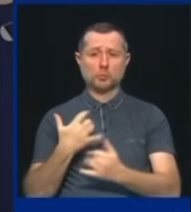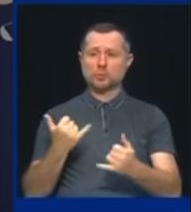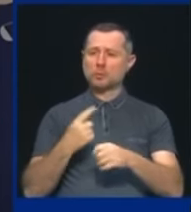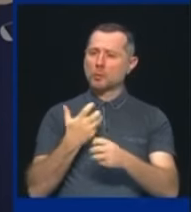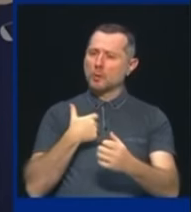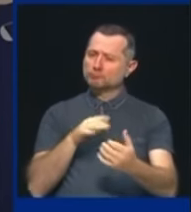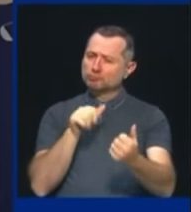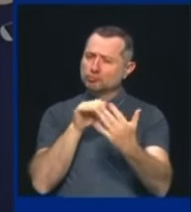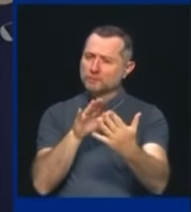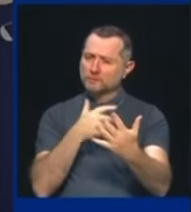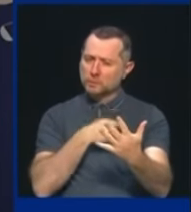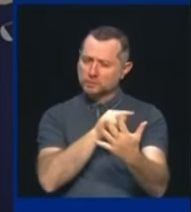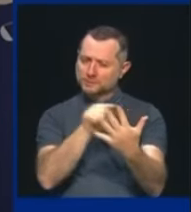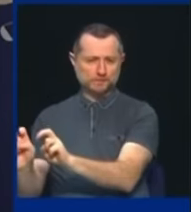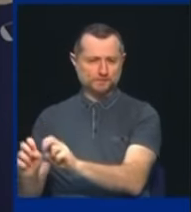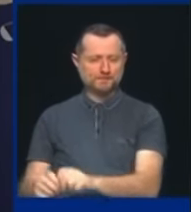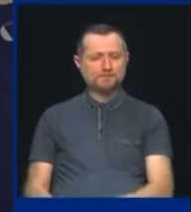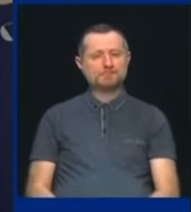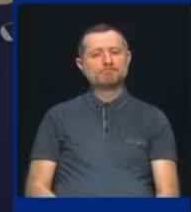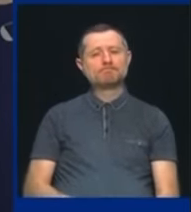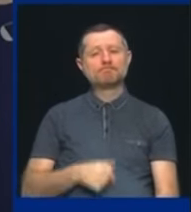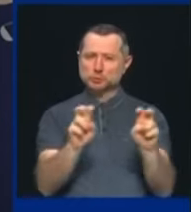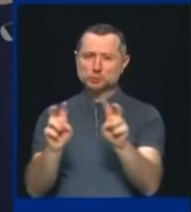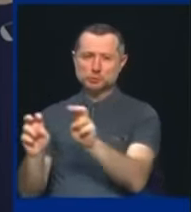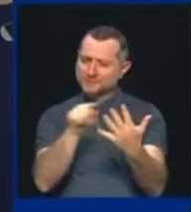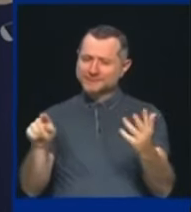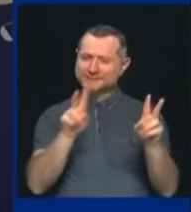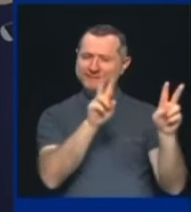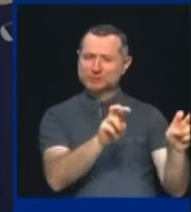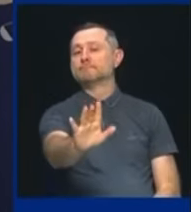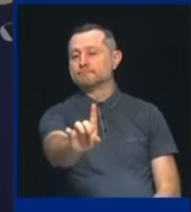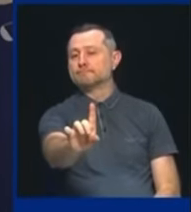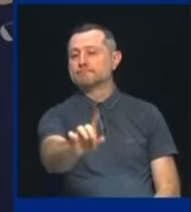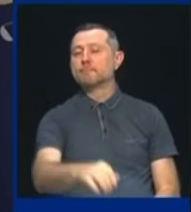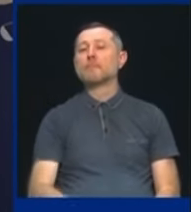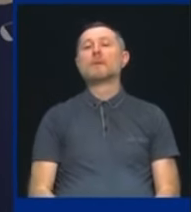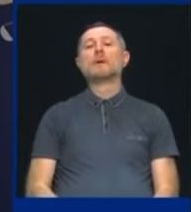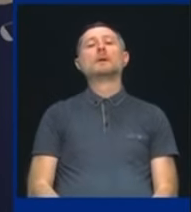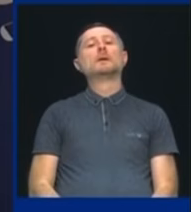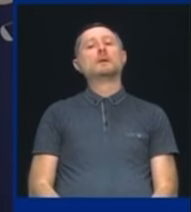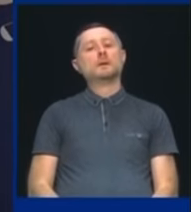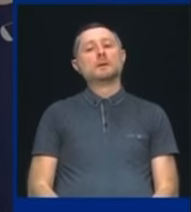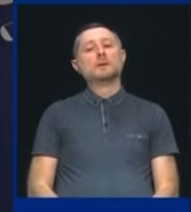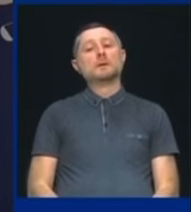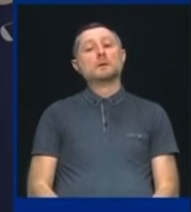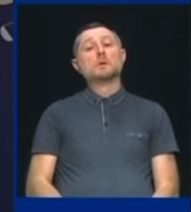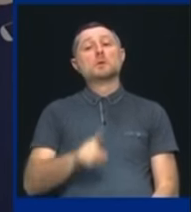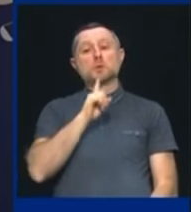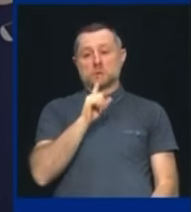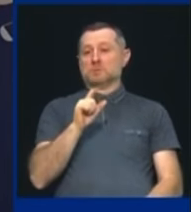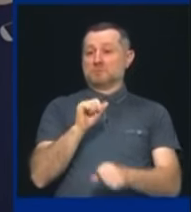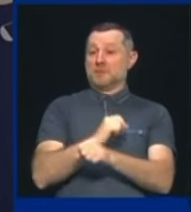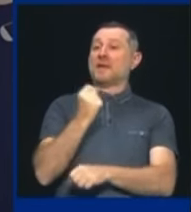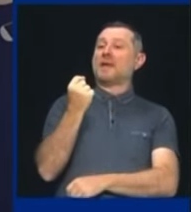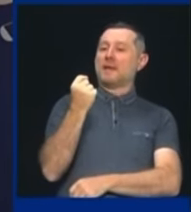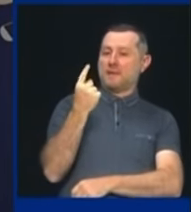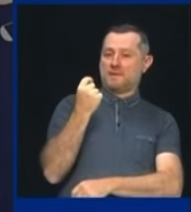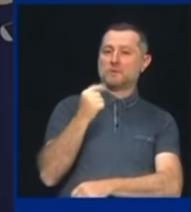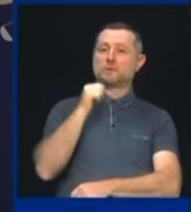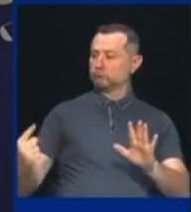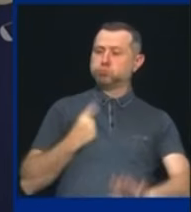always started by telling New Yorkers my opinion before the facts. There are not 11 women who I truly